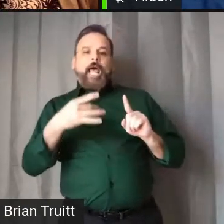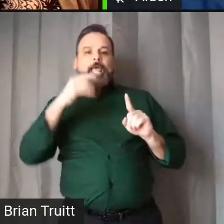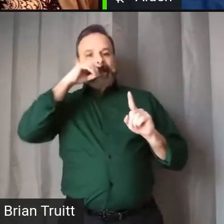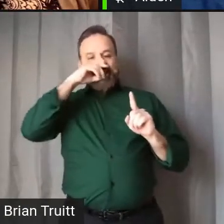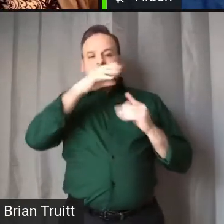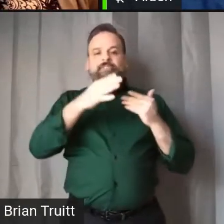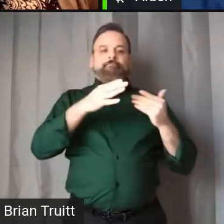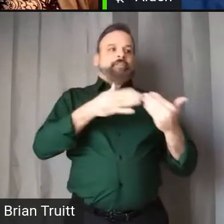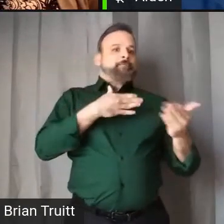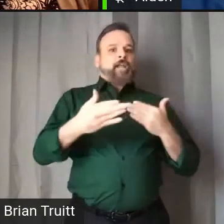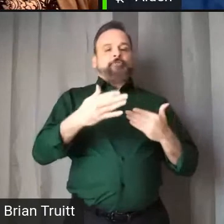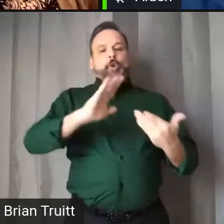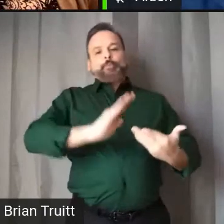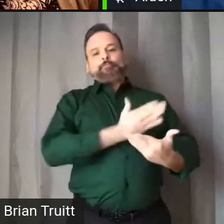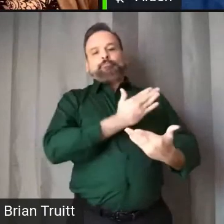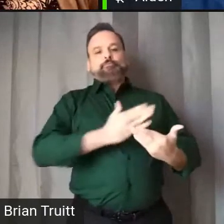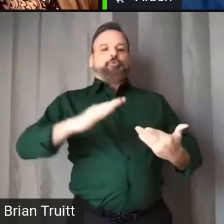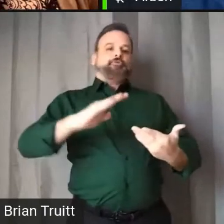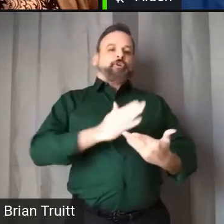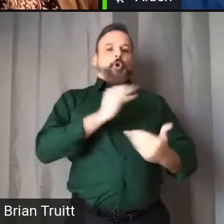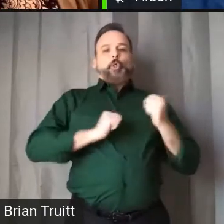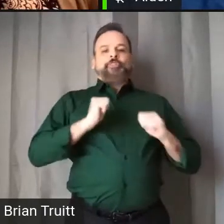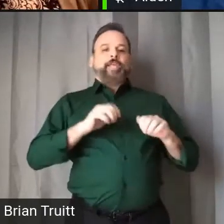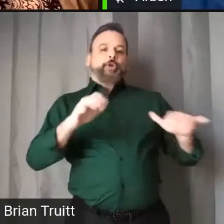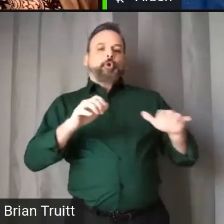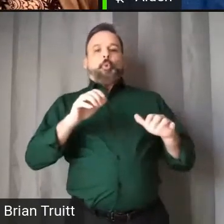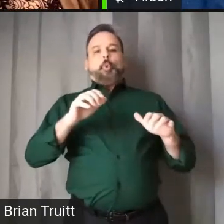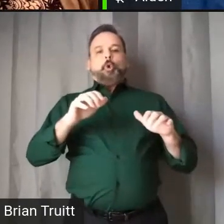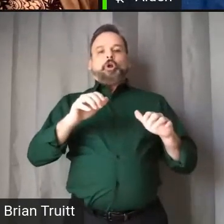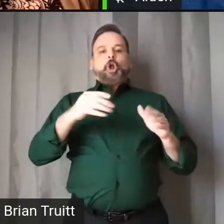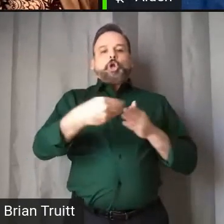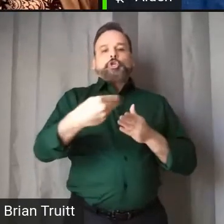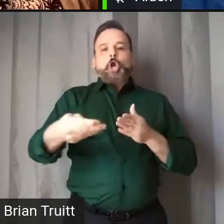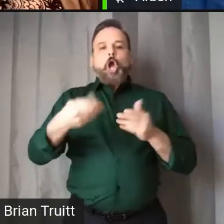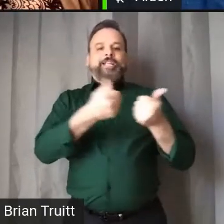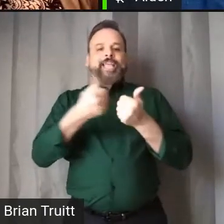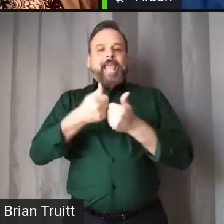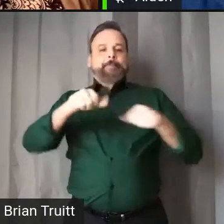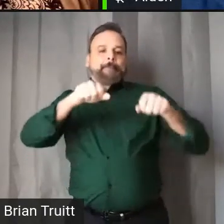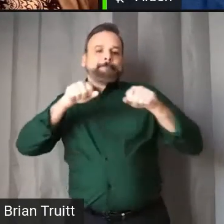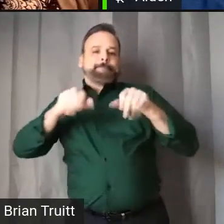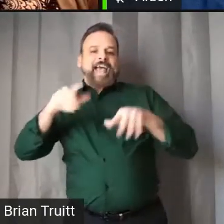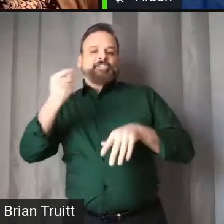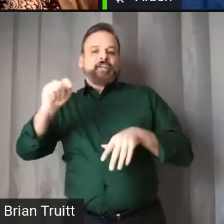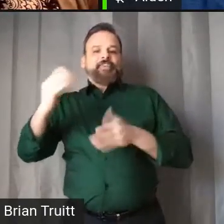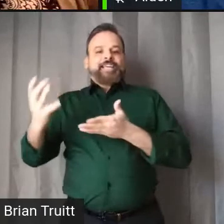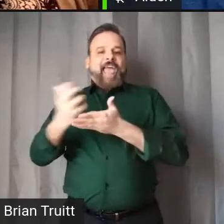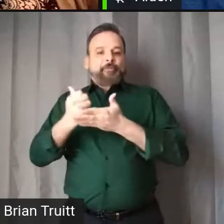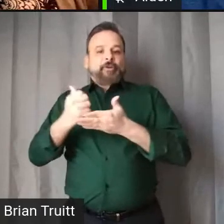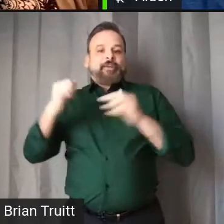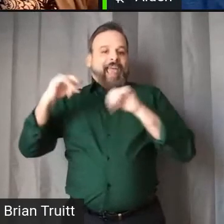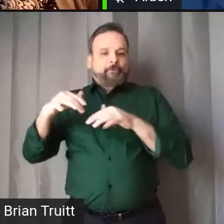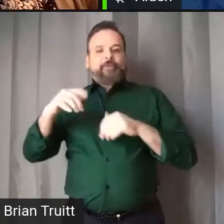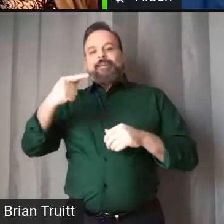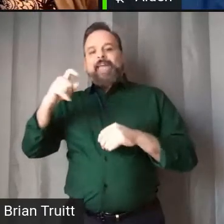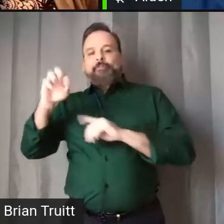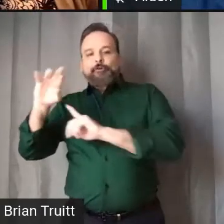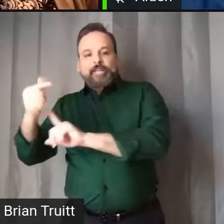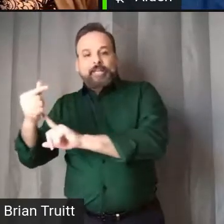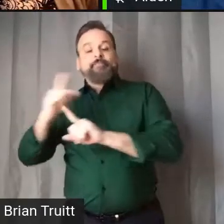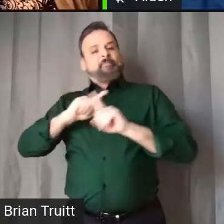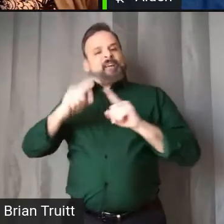musical theater or Magic the Gathering or, you know, fashion or like whatever it was that I did, these things that I liked also made